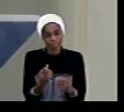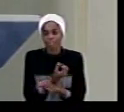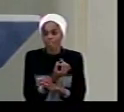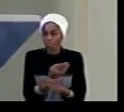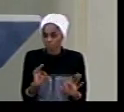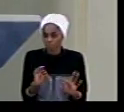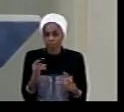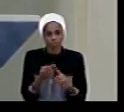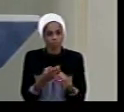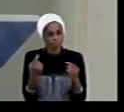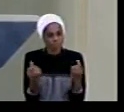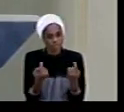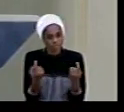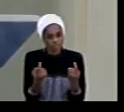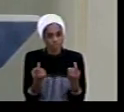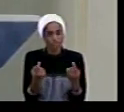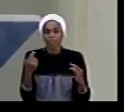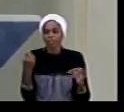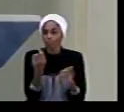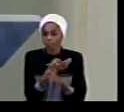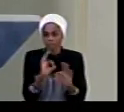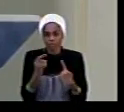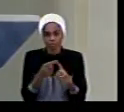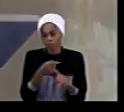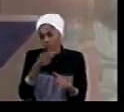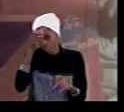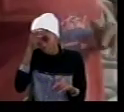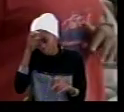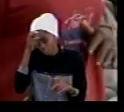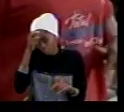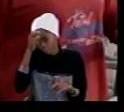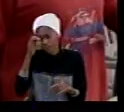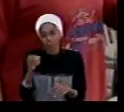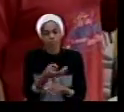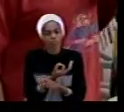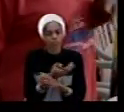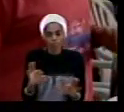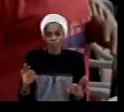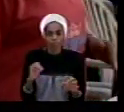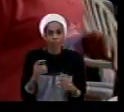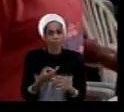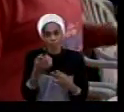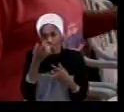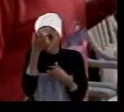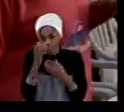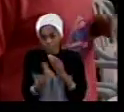sin. Freedom from Satan. Freedom from sickness.